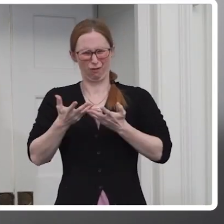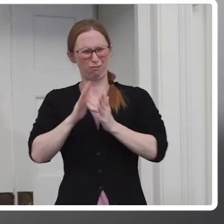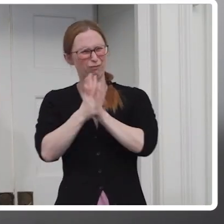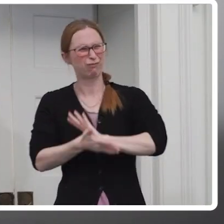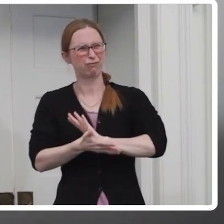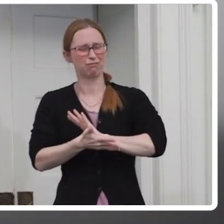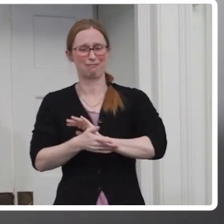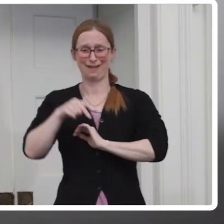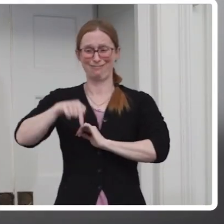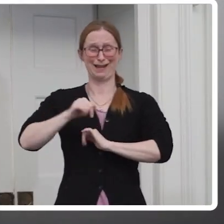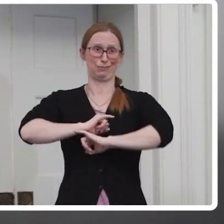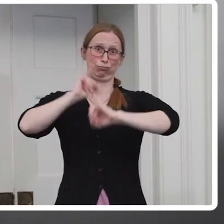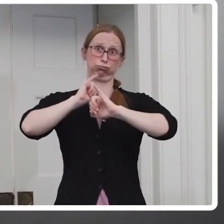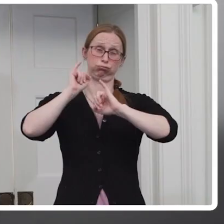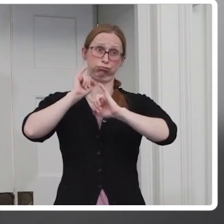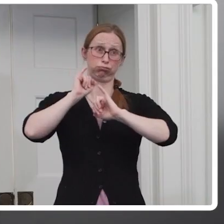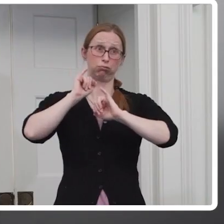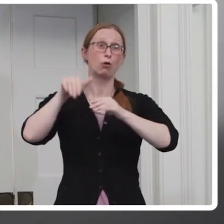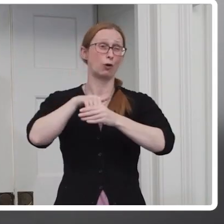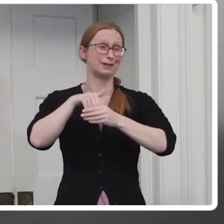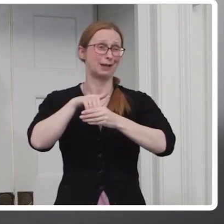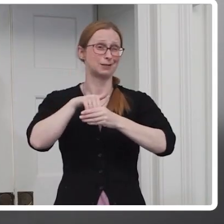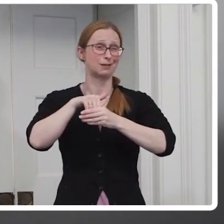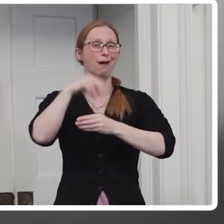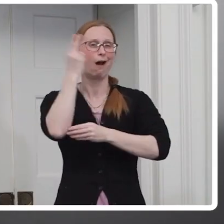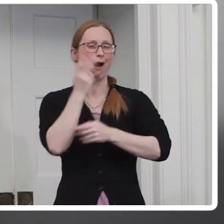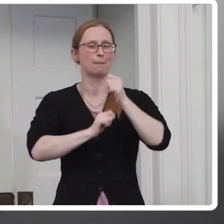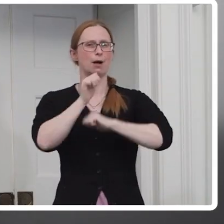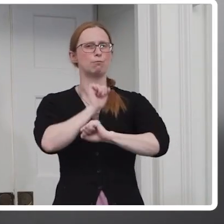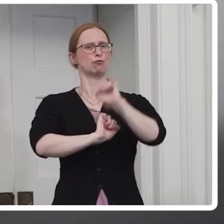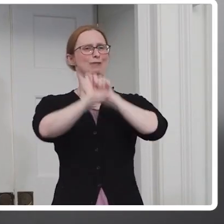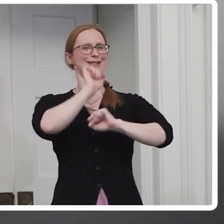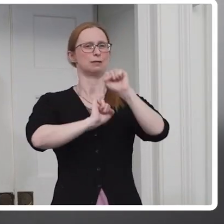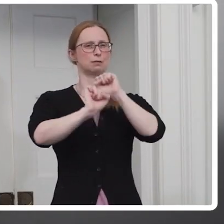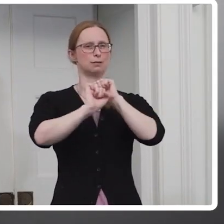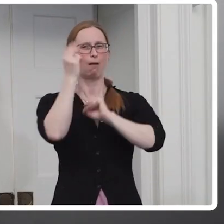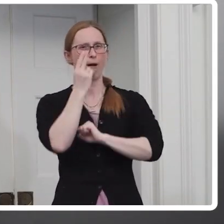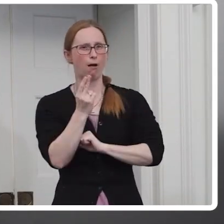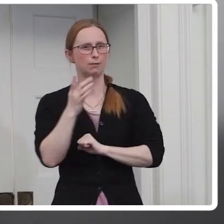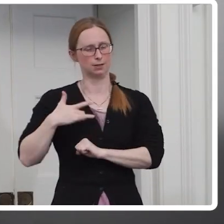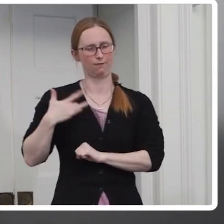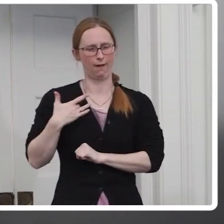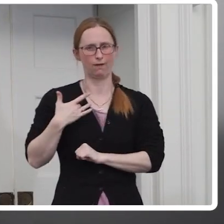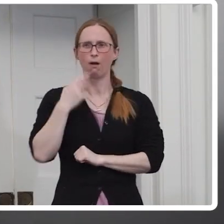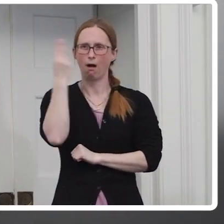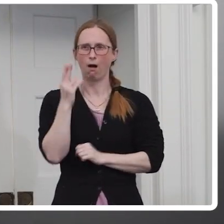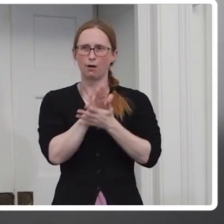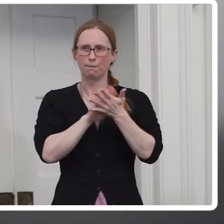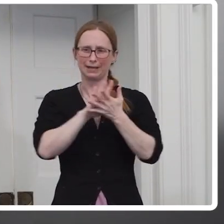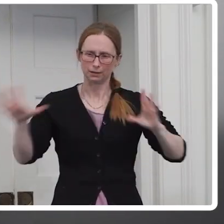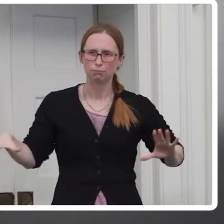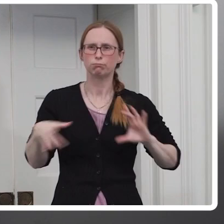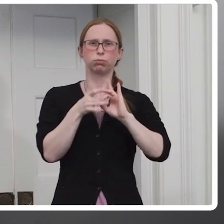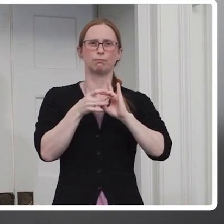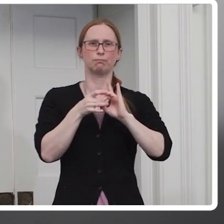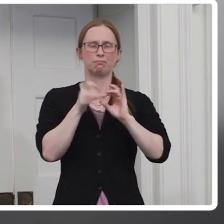contributions. In this hostile context, art is resistance, art is survival, and art is where we come